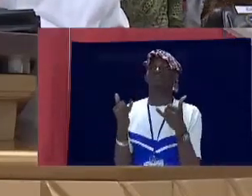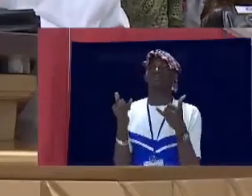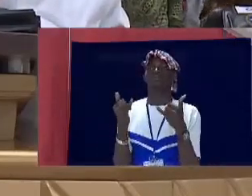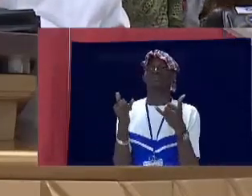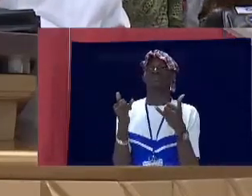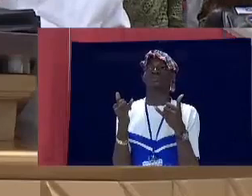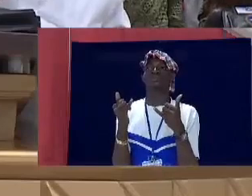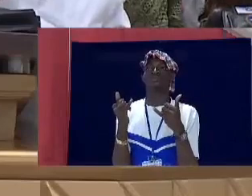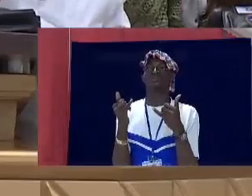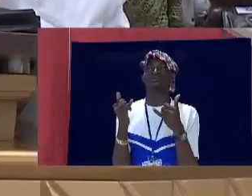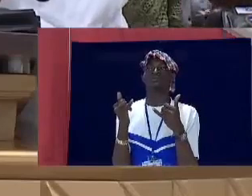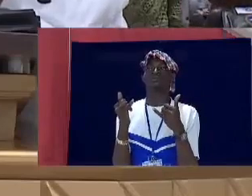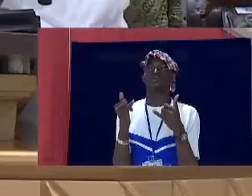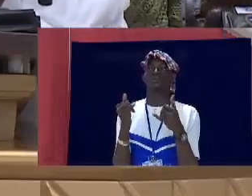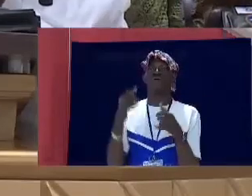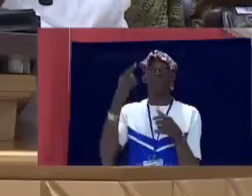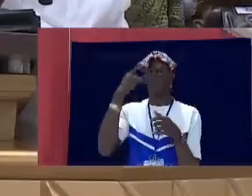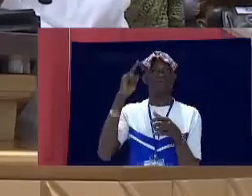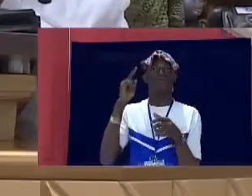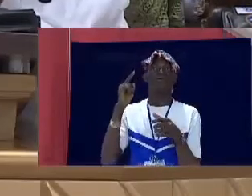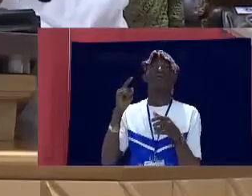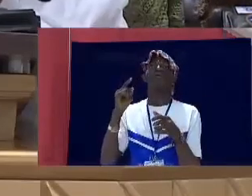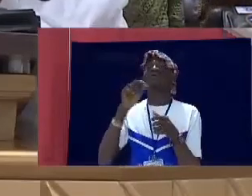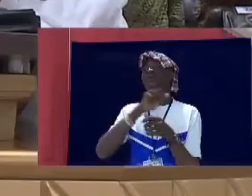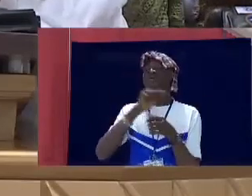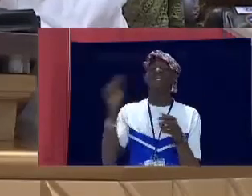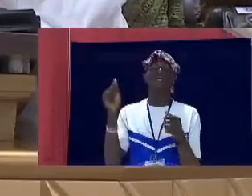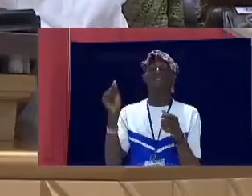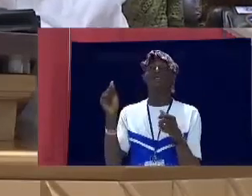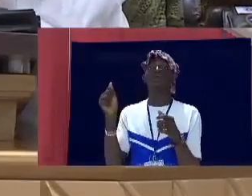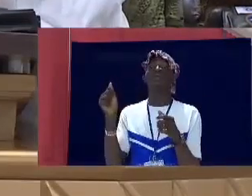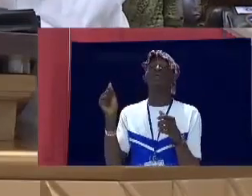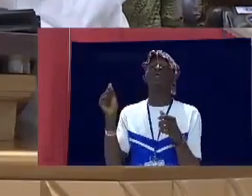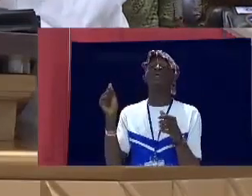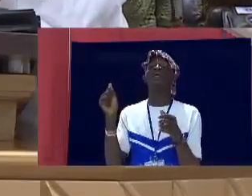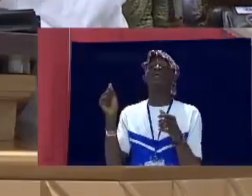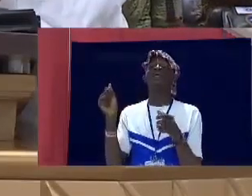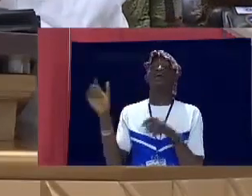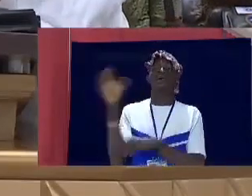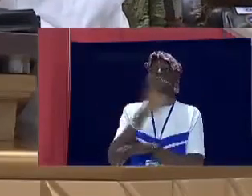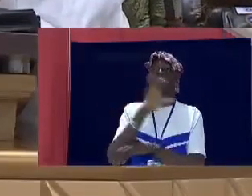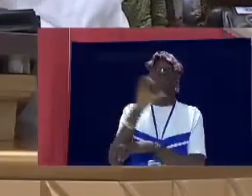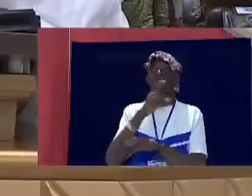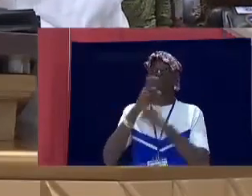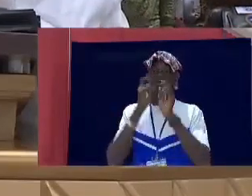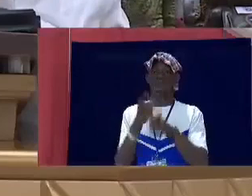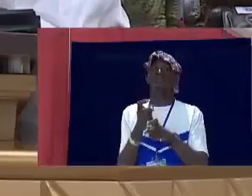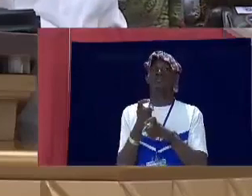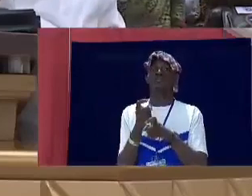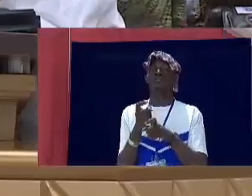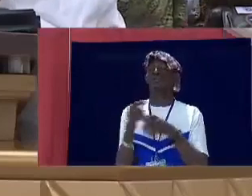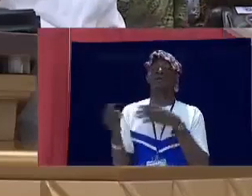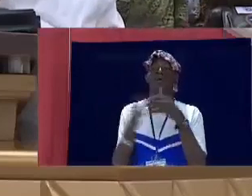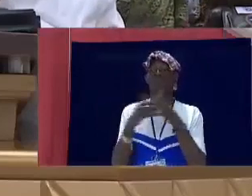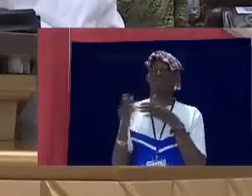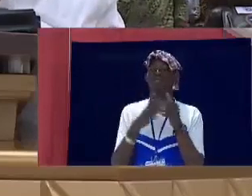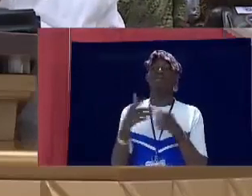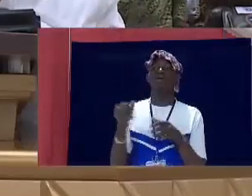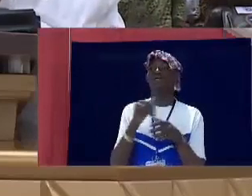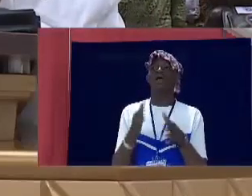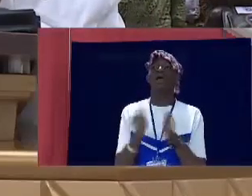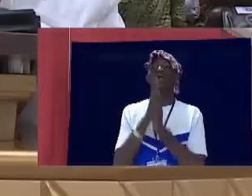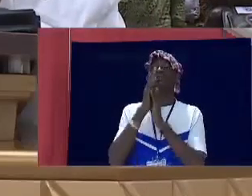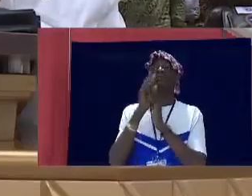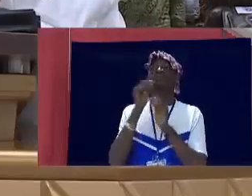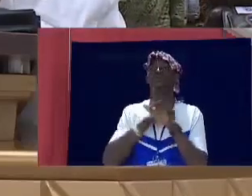nisisiyi for a Christmas present. Fun ebun odun keresi. Whatever they ask you,